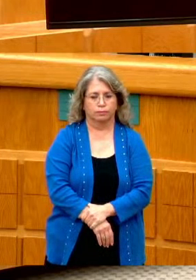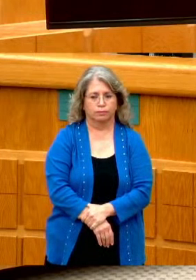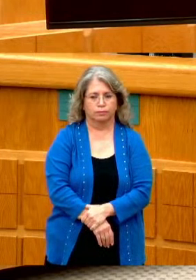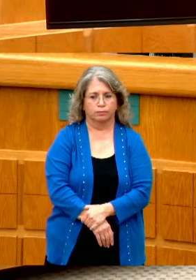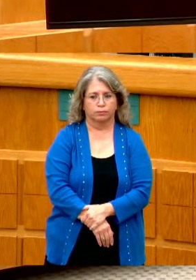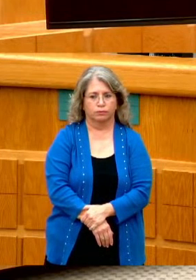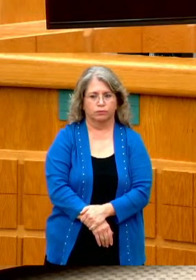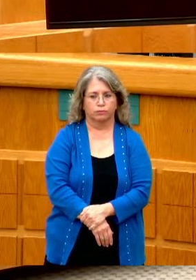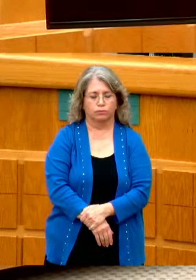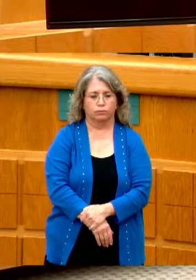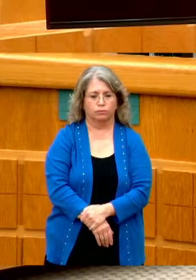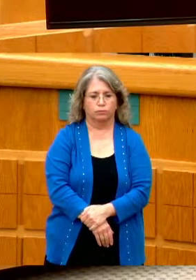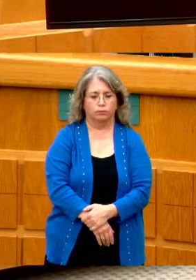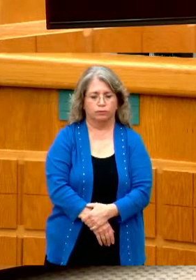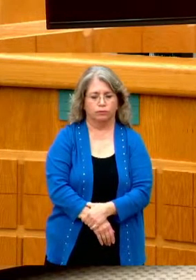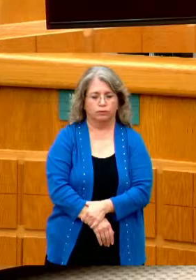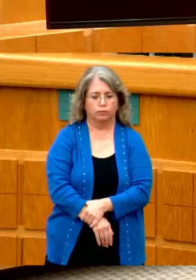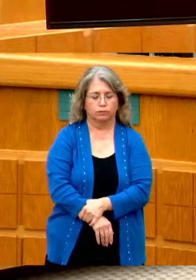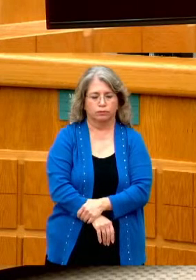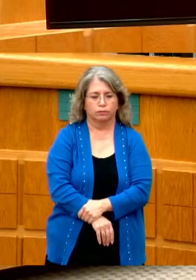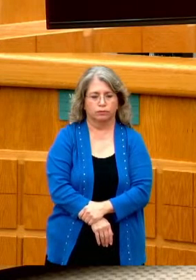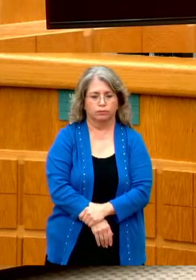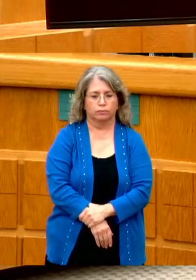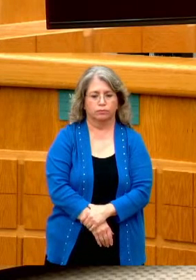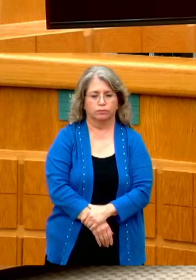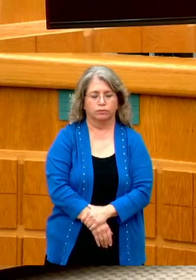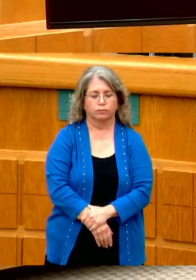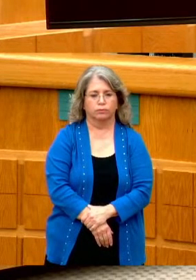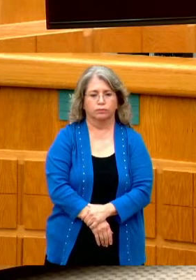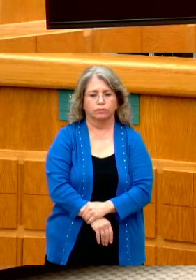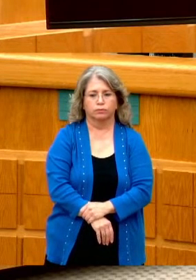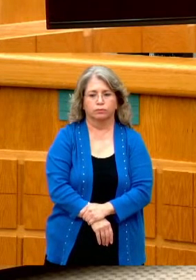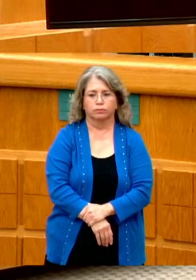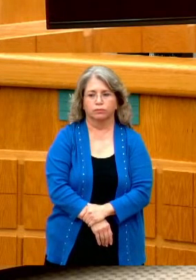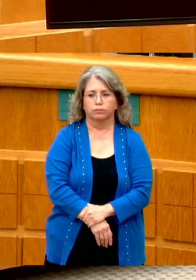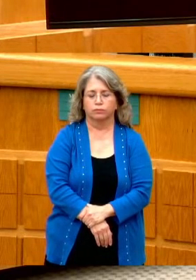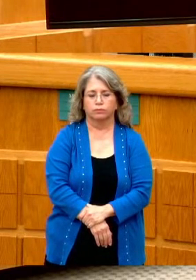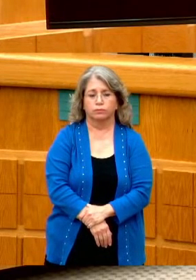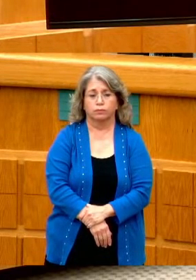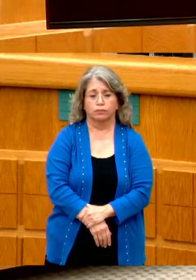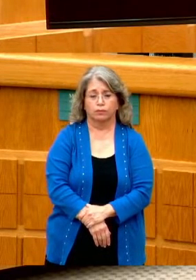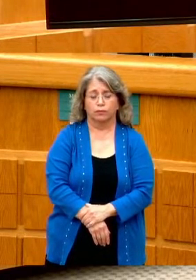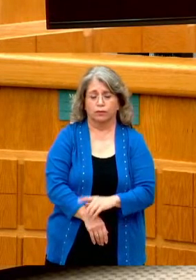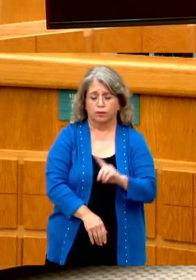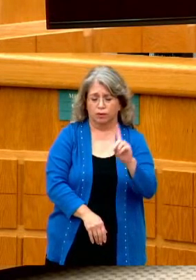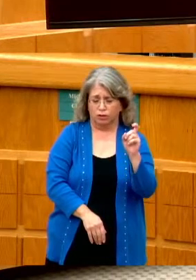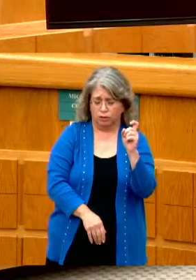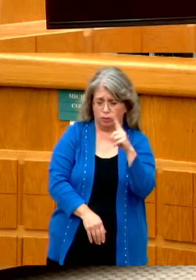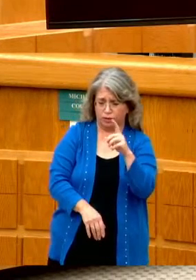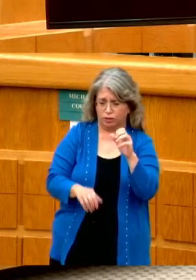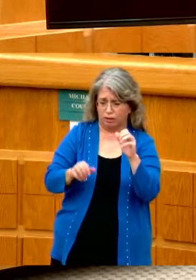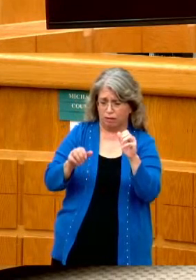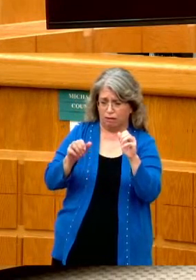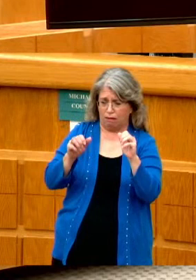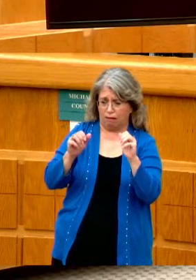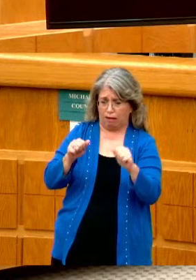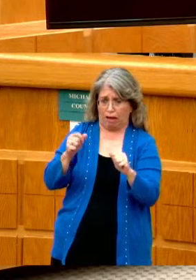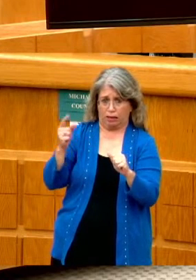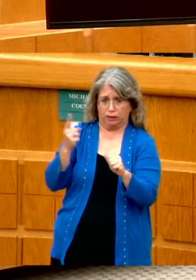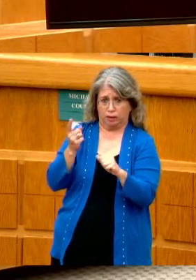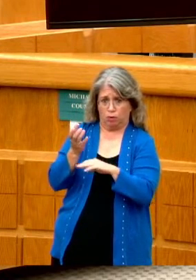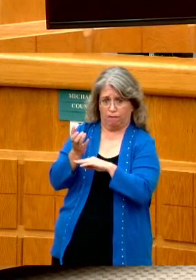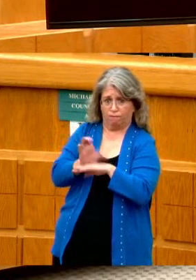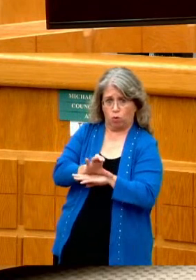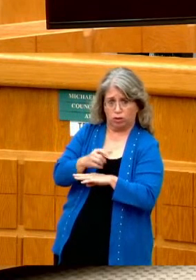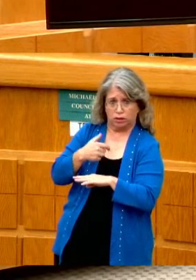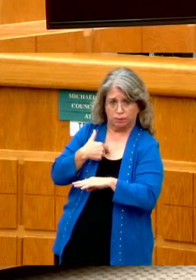completa de las 2 dosis requeridas hasta este momento. Can I be forced to get vaccinated?